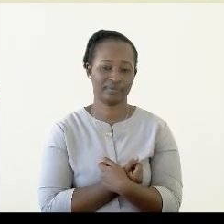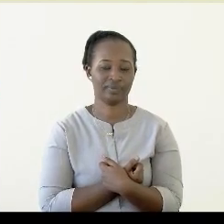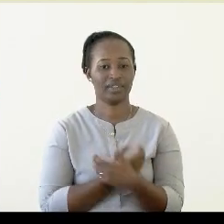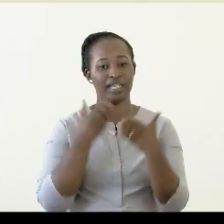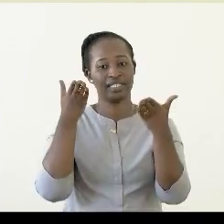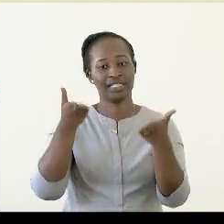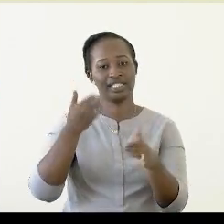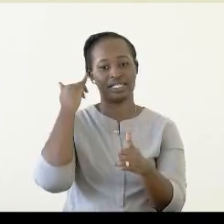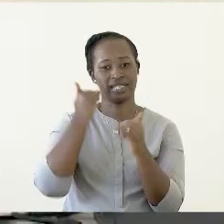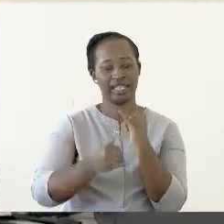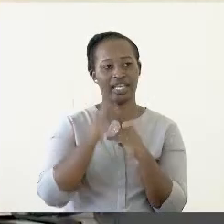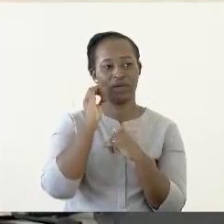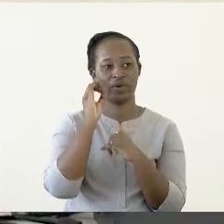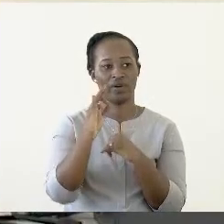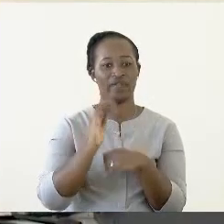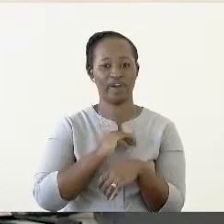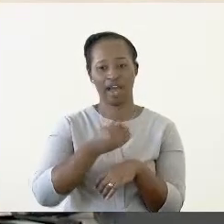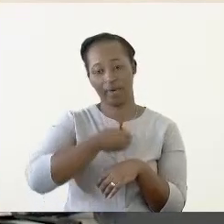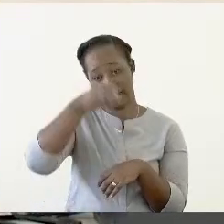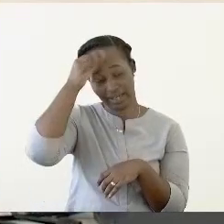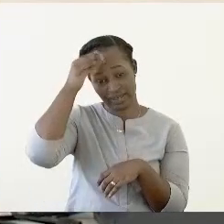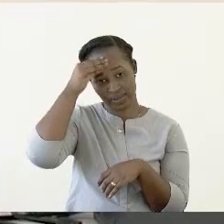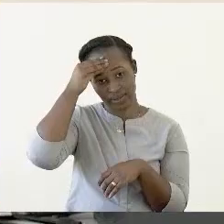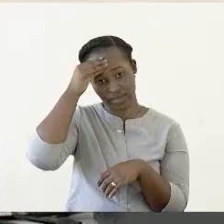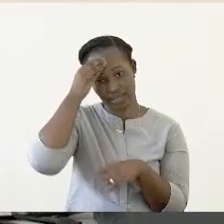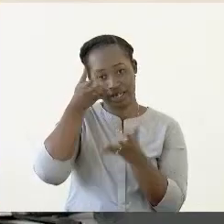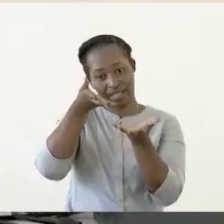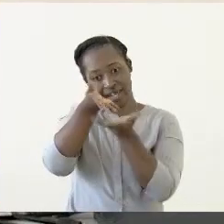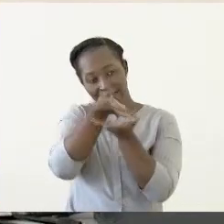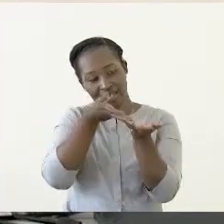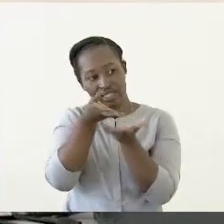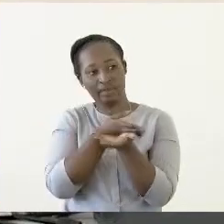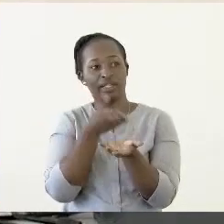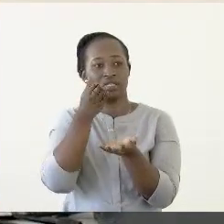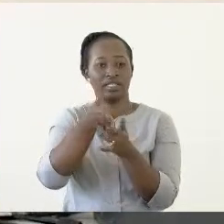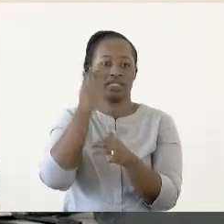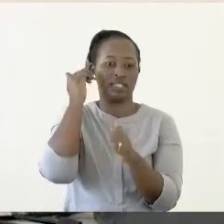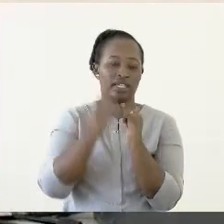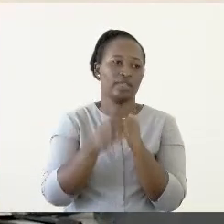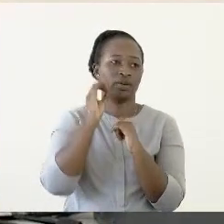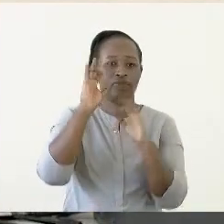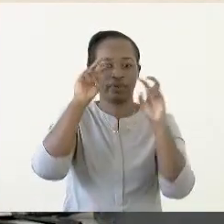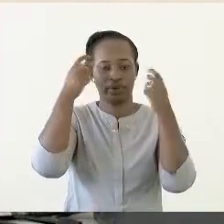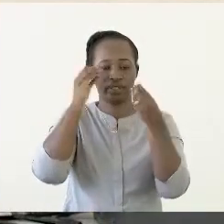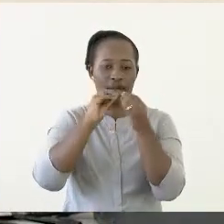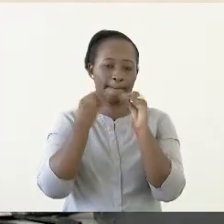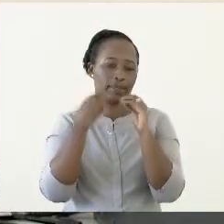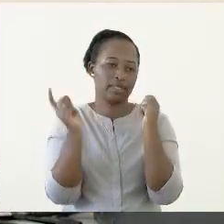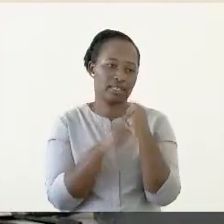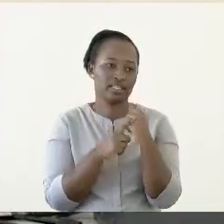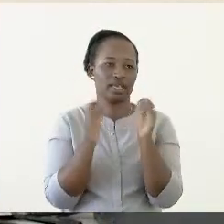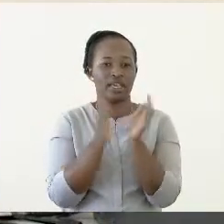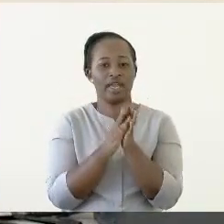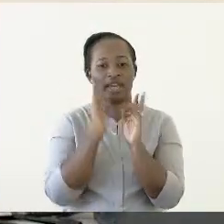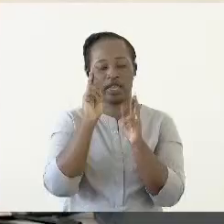This is the end of our lesson, the assessment. This is the end of unit number 6. And